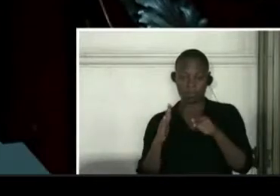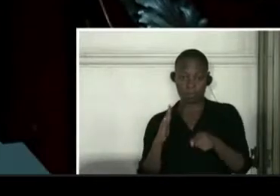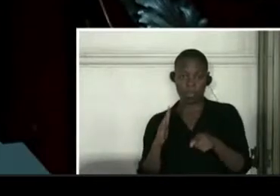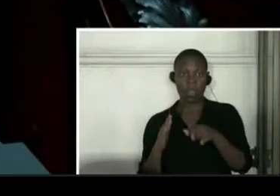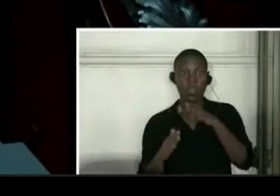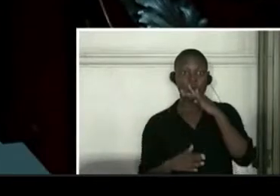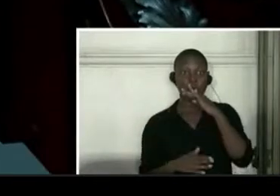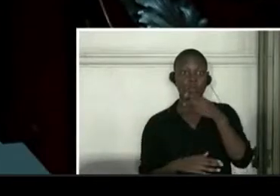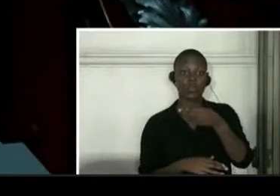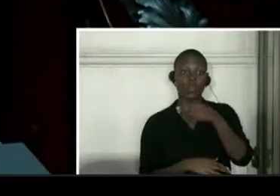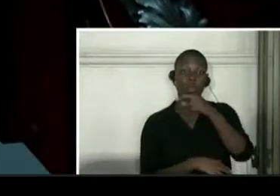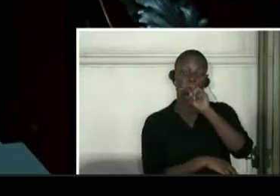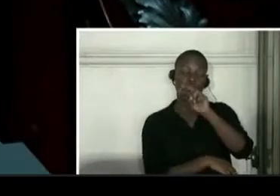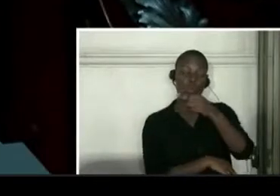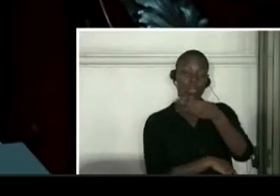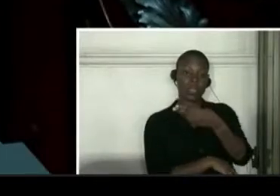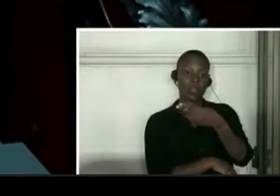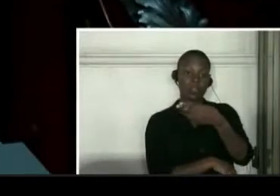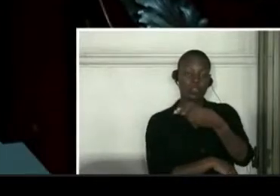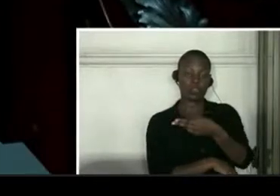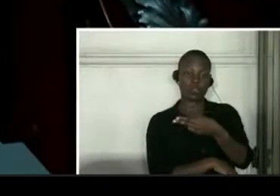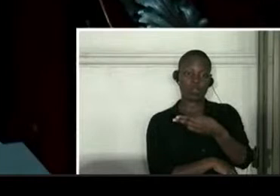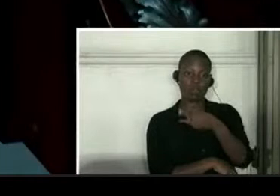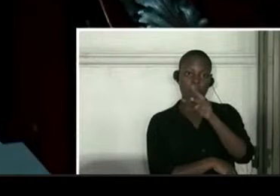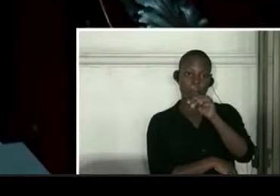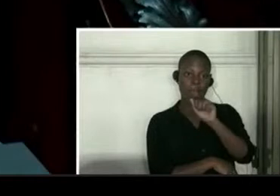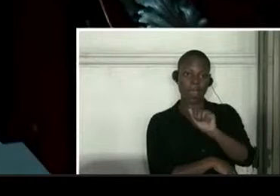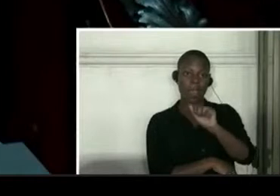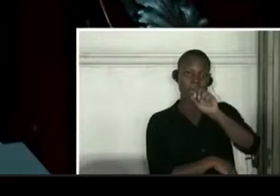Mrs. Hlongwa Madlala. Thank you.